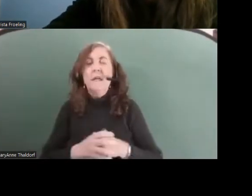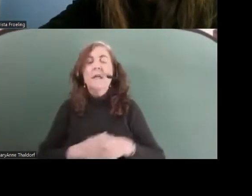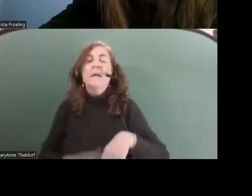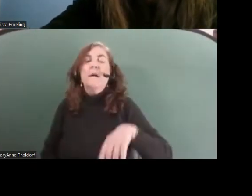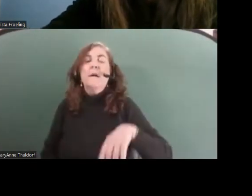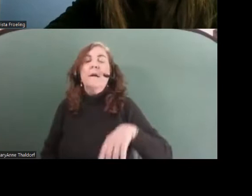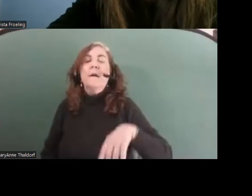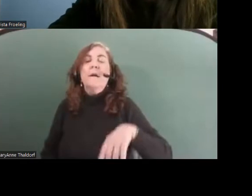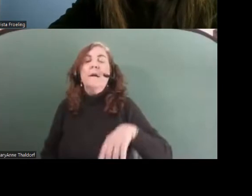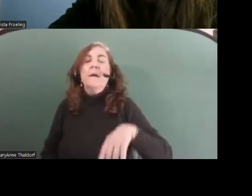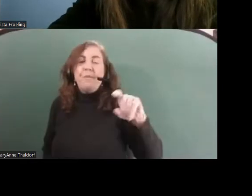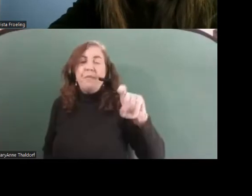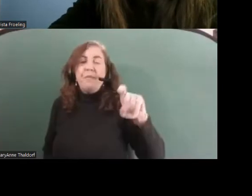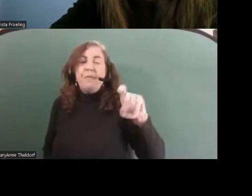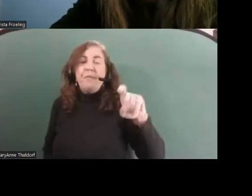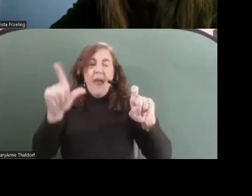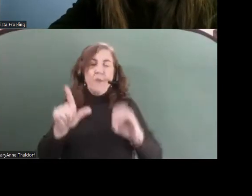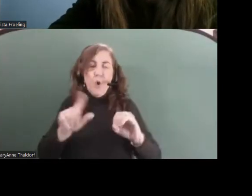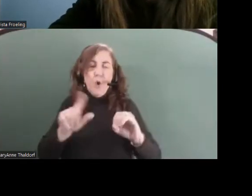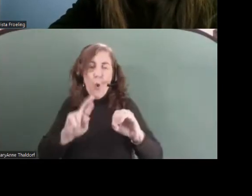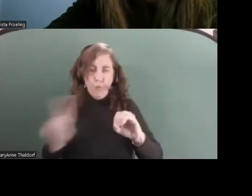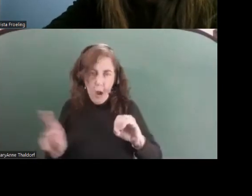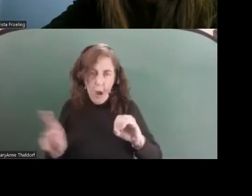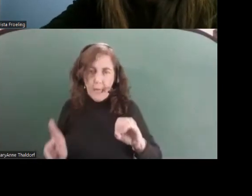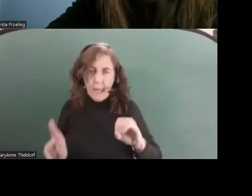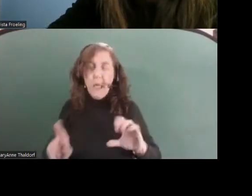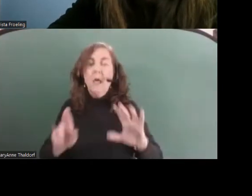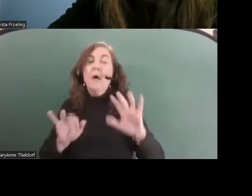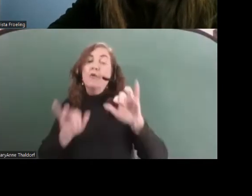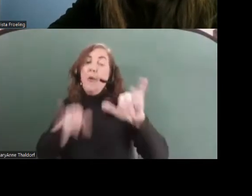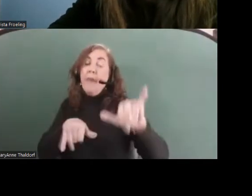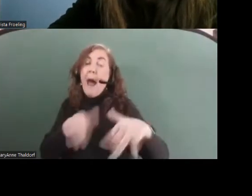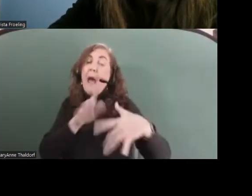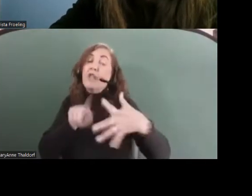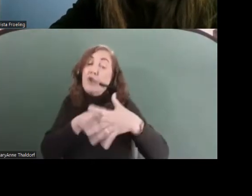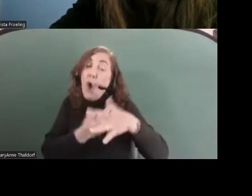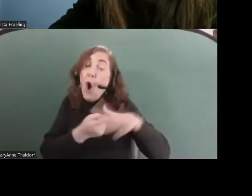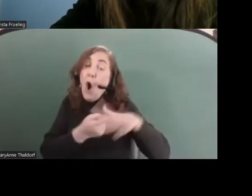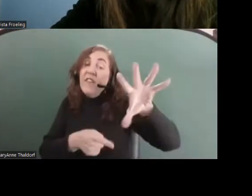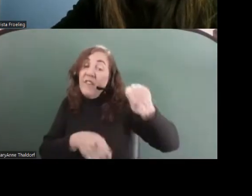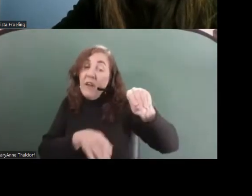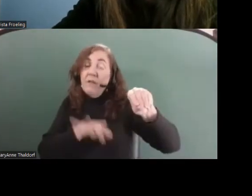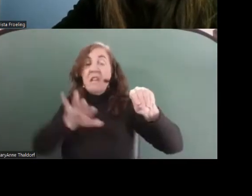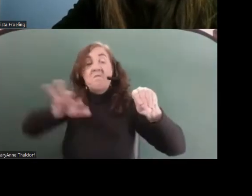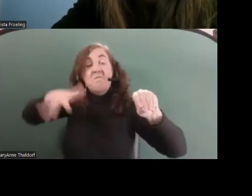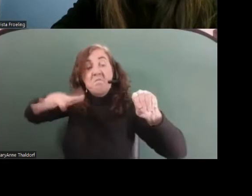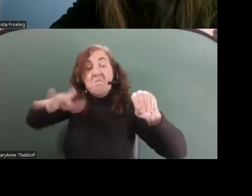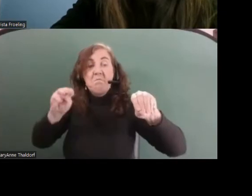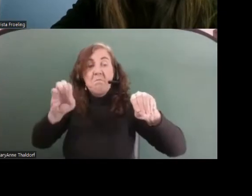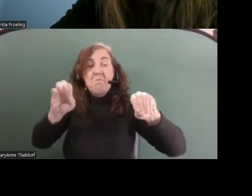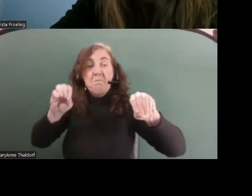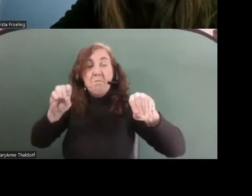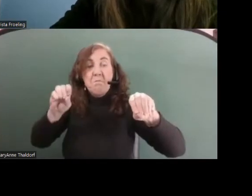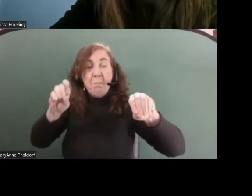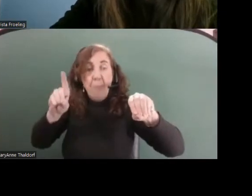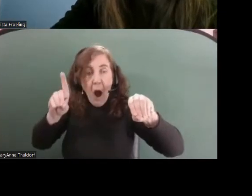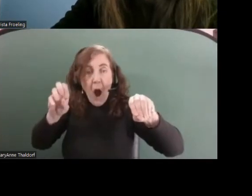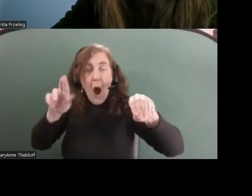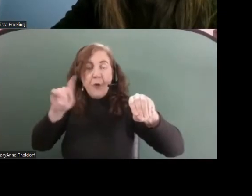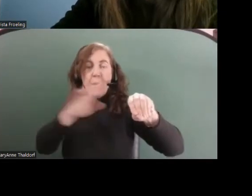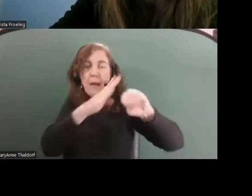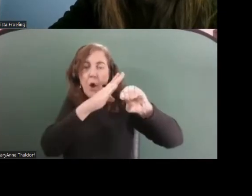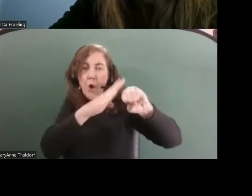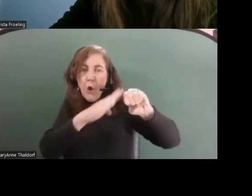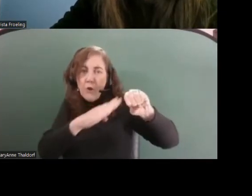at 50, at 250. So that's moderate, at low pitch, low frequency. And it slopes down in